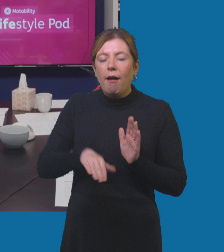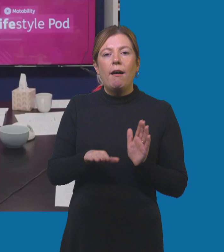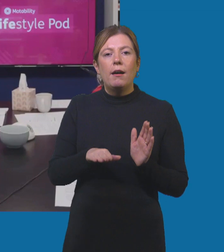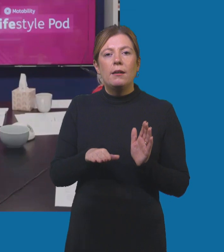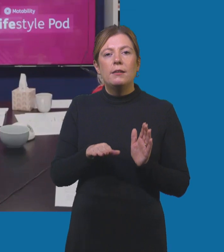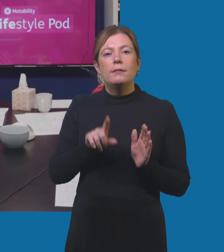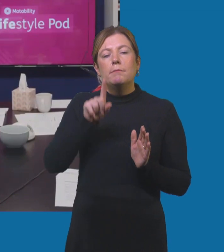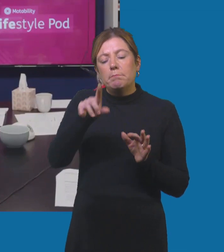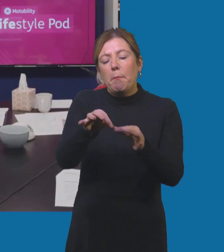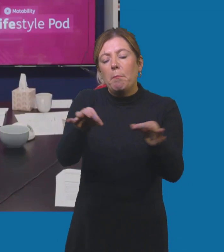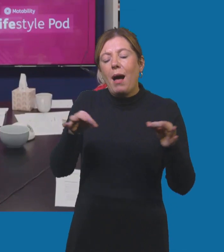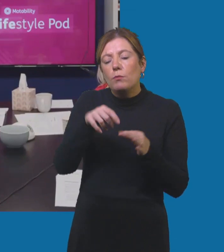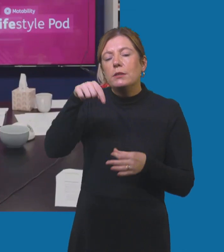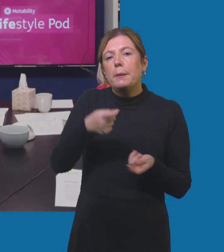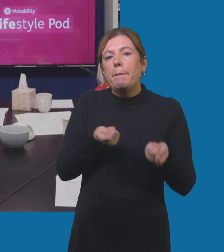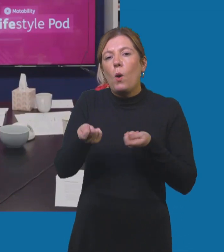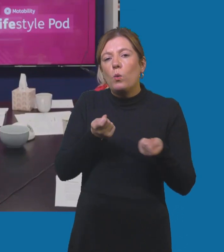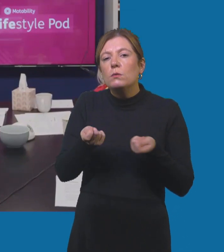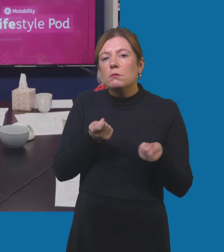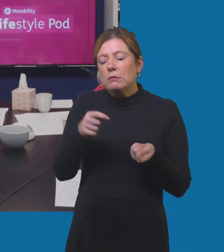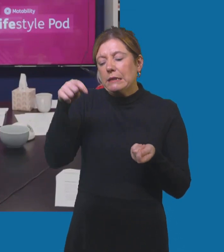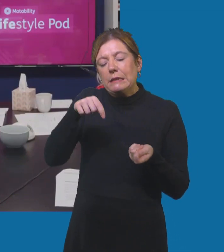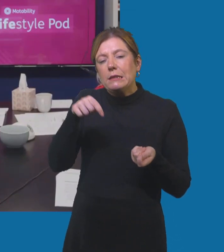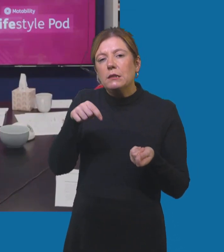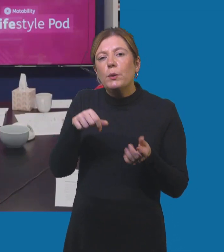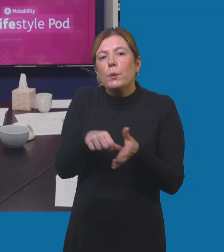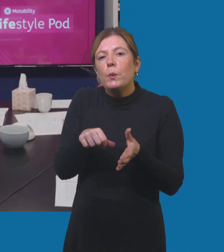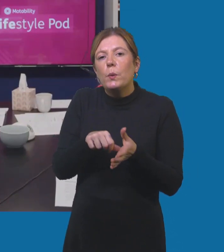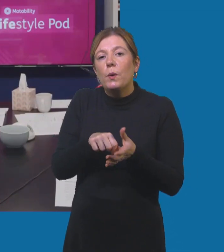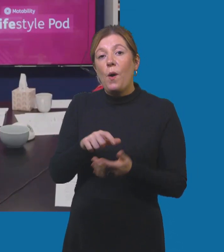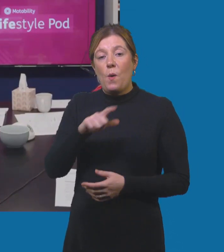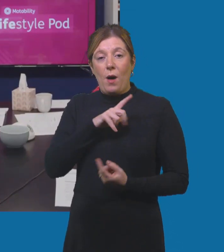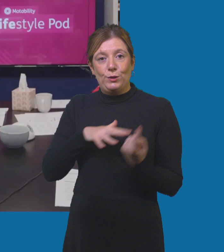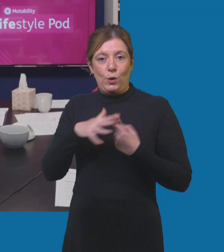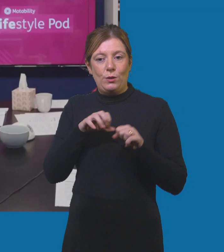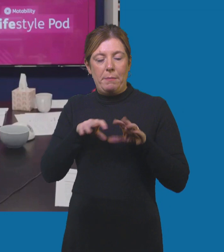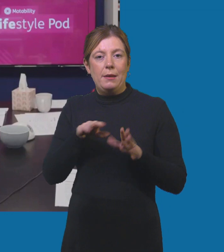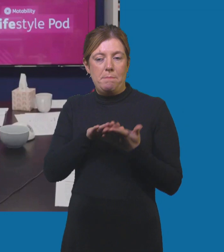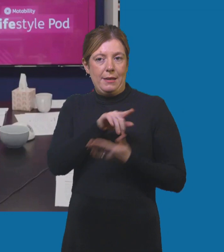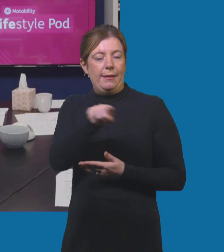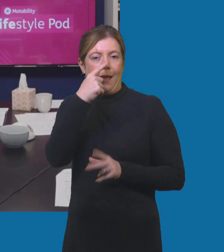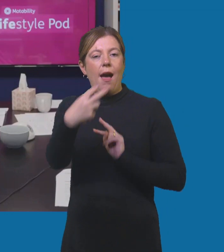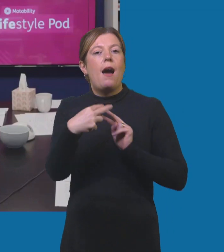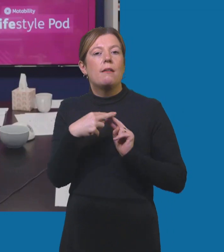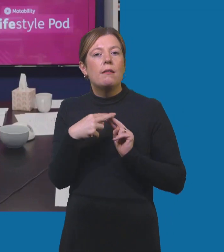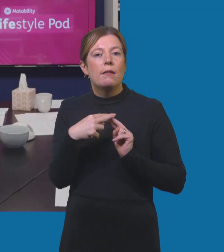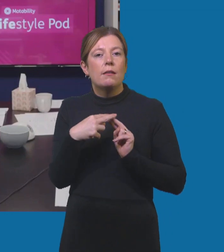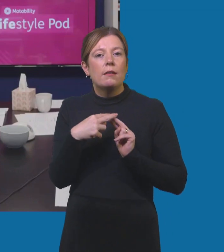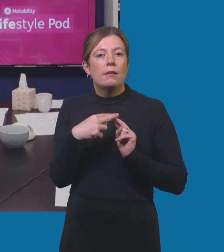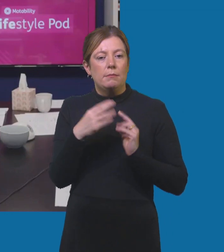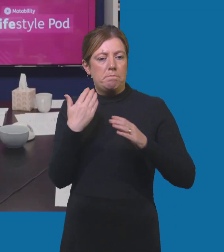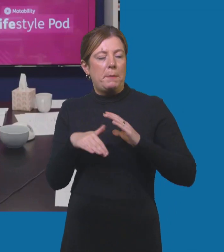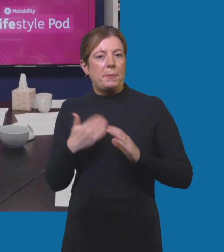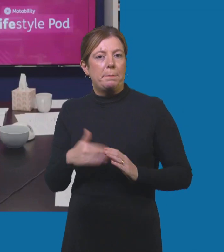about boundaries. Because of social media, you are contactable everywhere. And I do have a